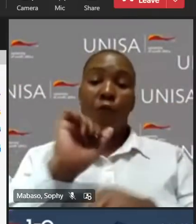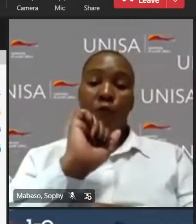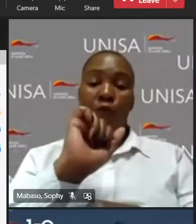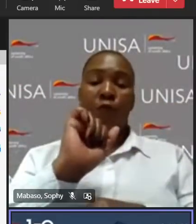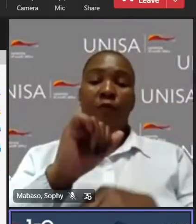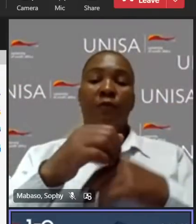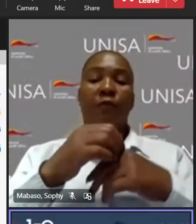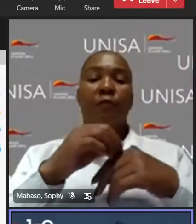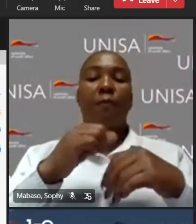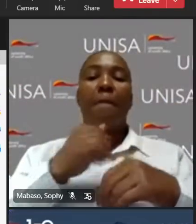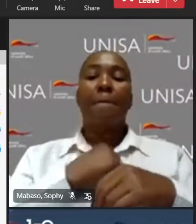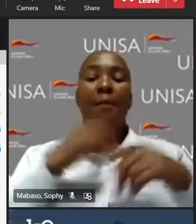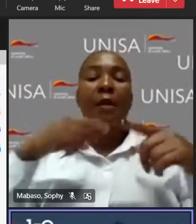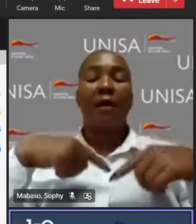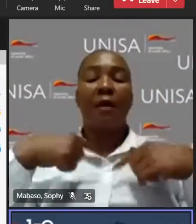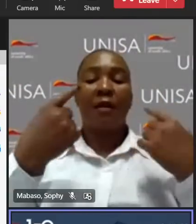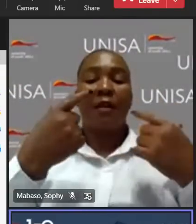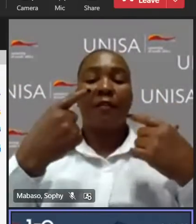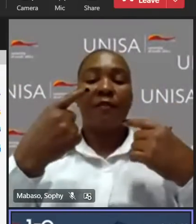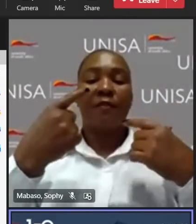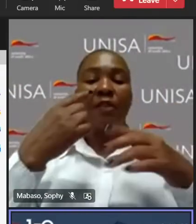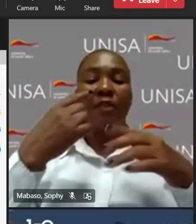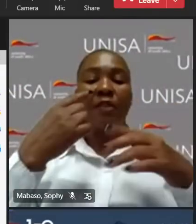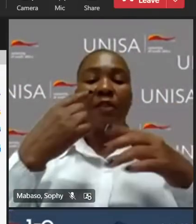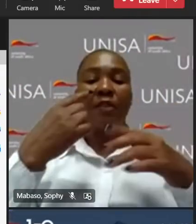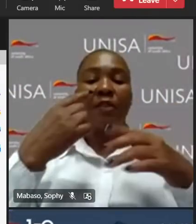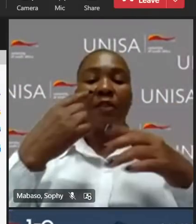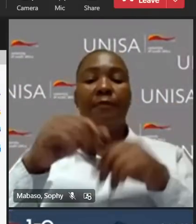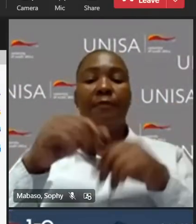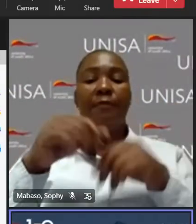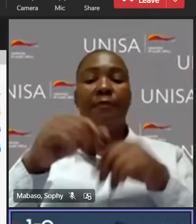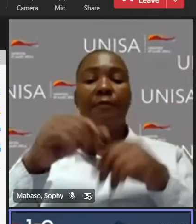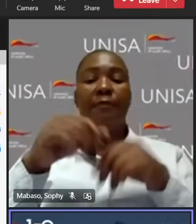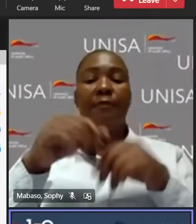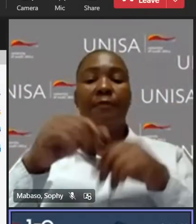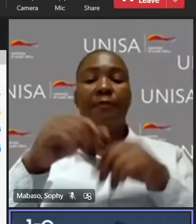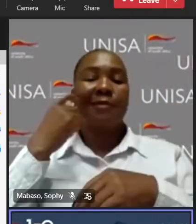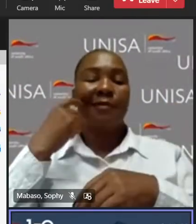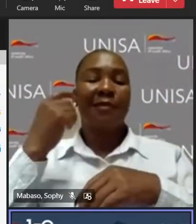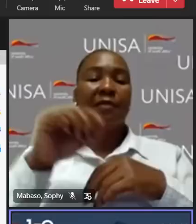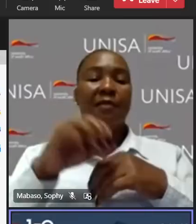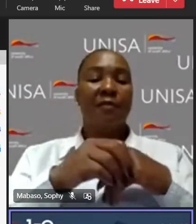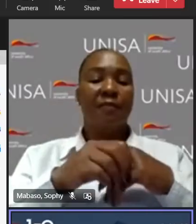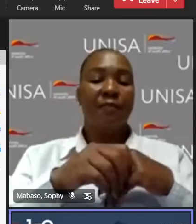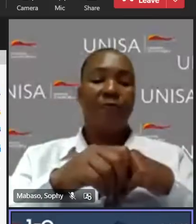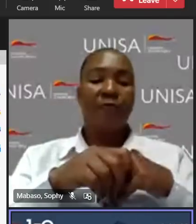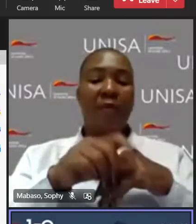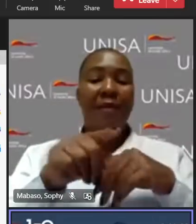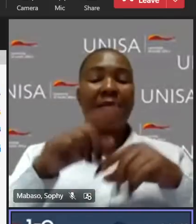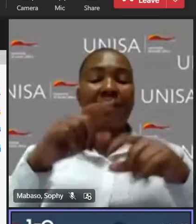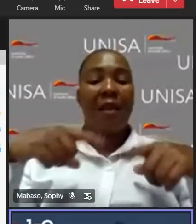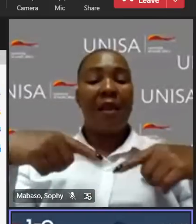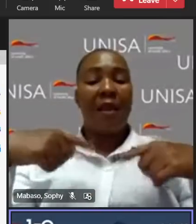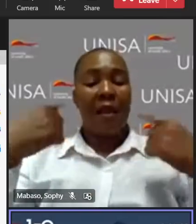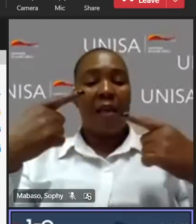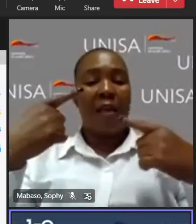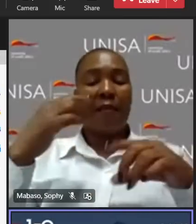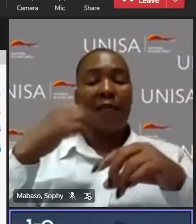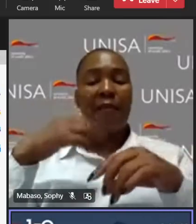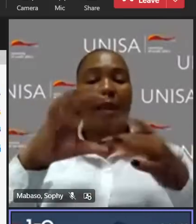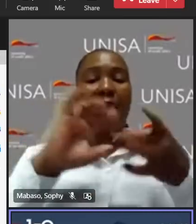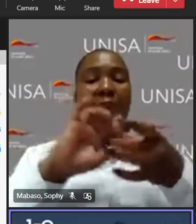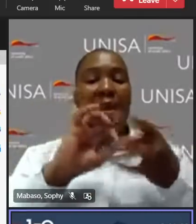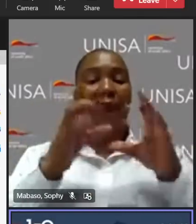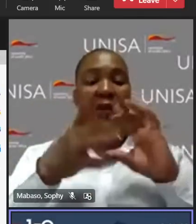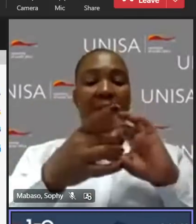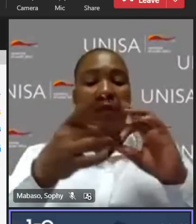it easy by this is a live link. So if you click on that, you can actually